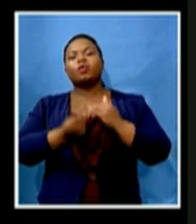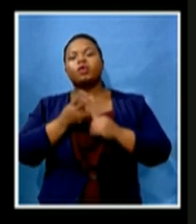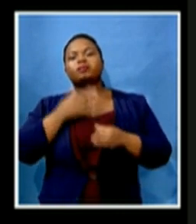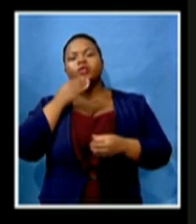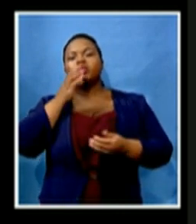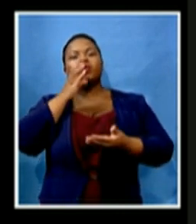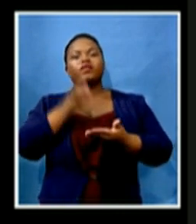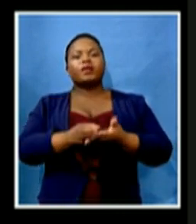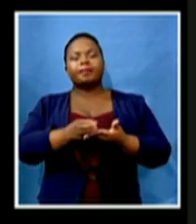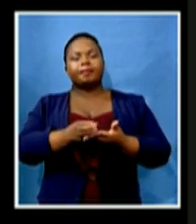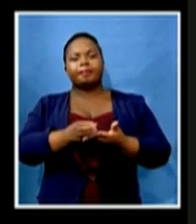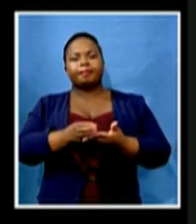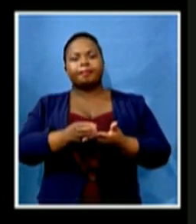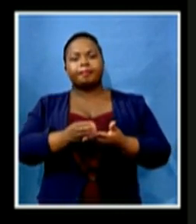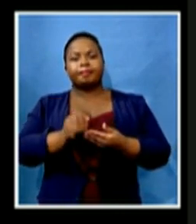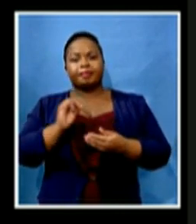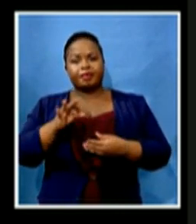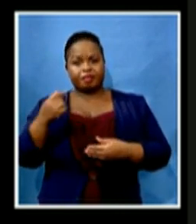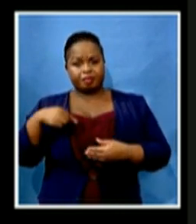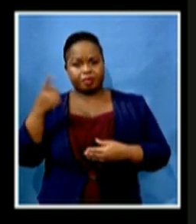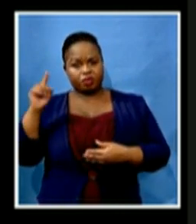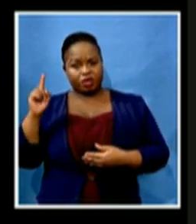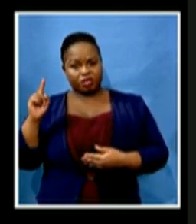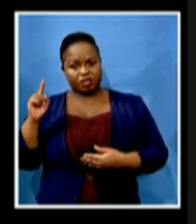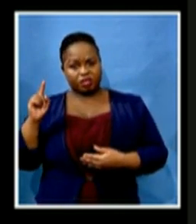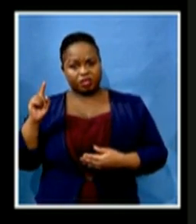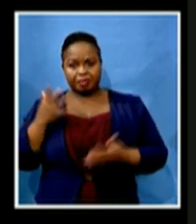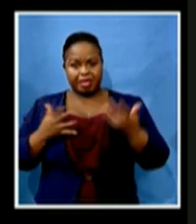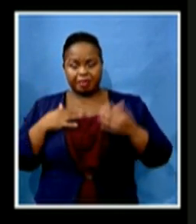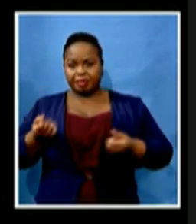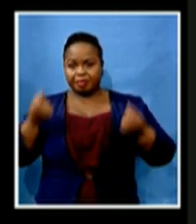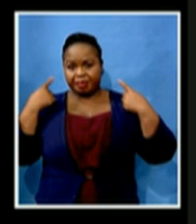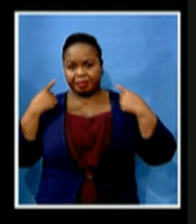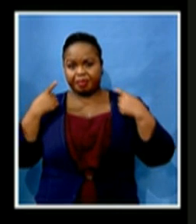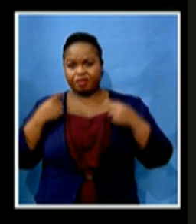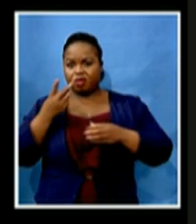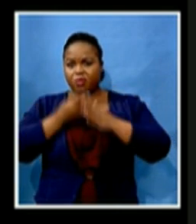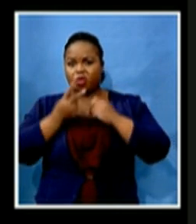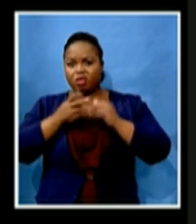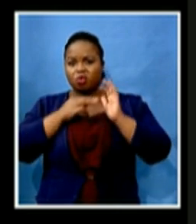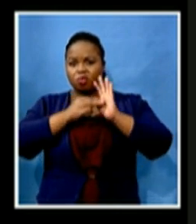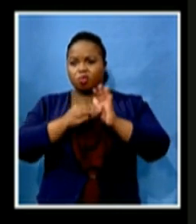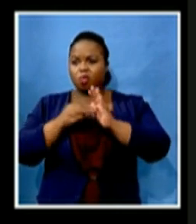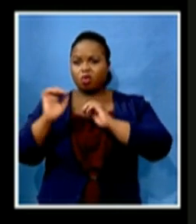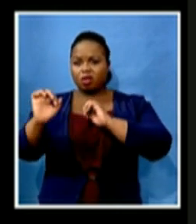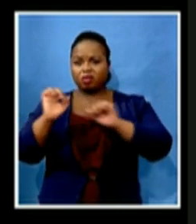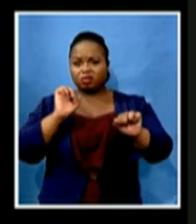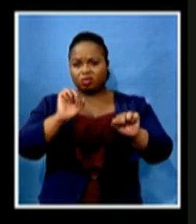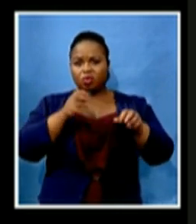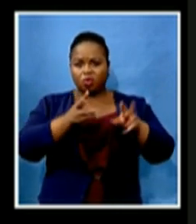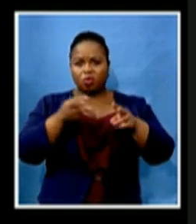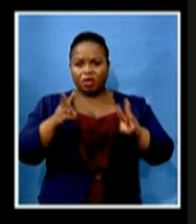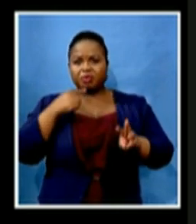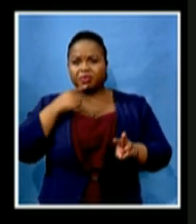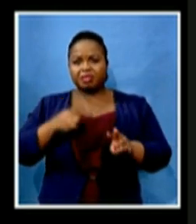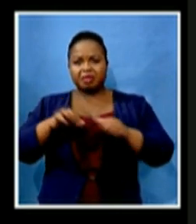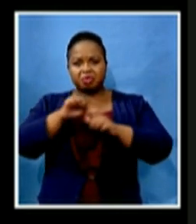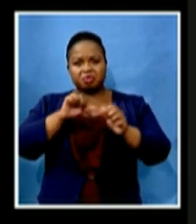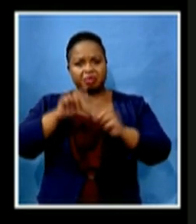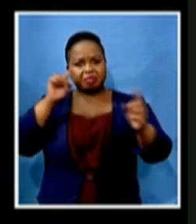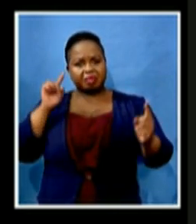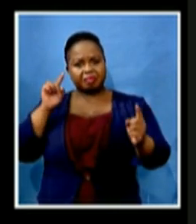may have misunderstood. Both of your models assume that social distancing and non-pharmaceutical interventions do little to change the